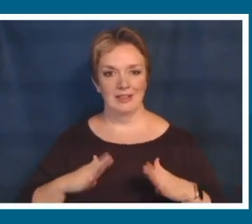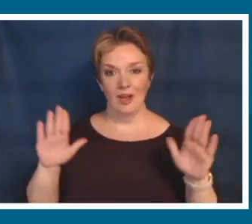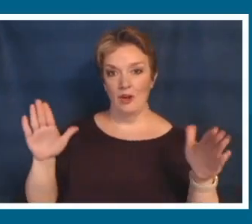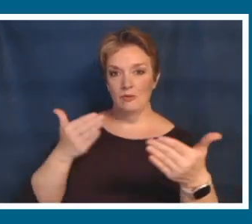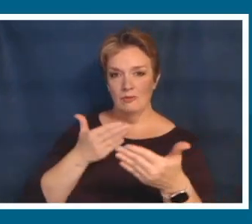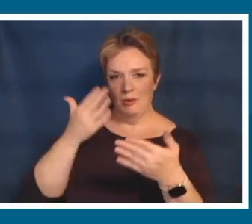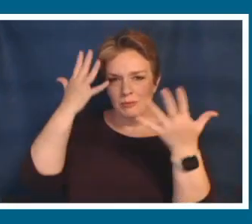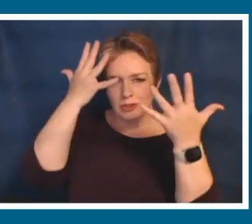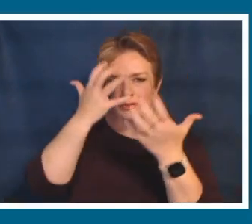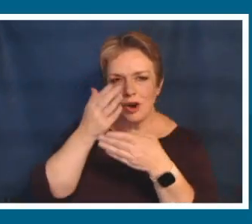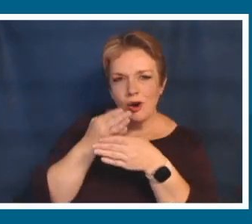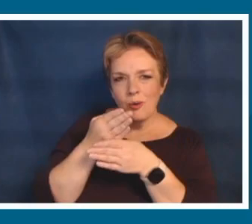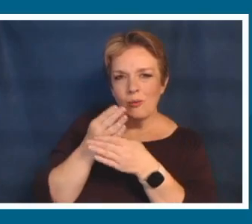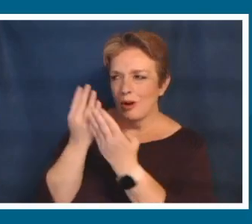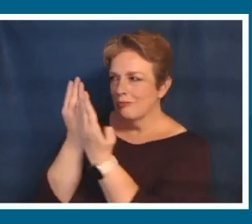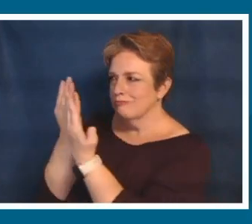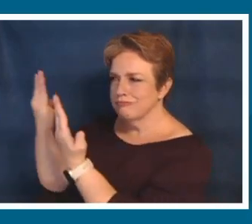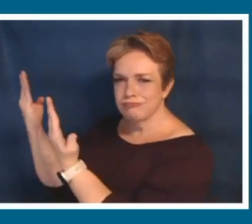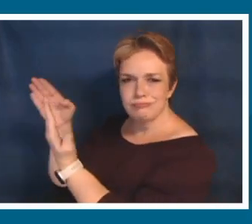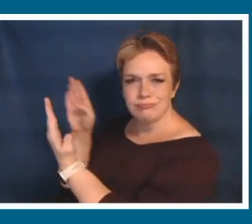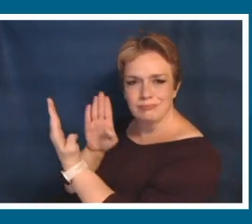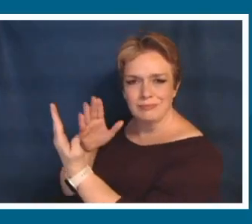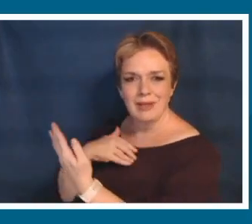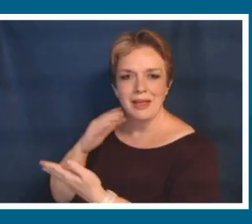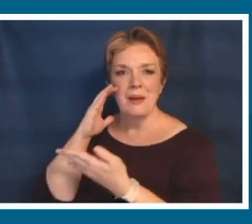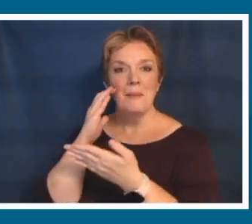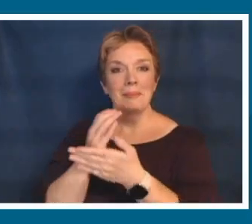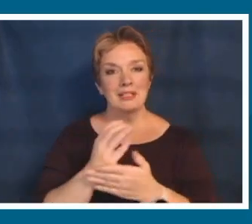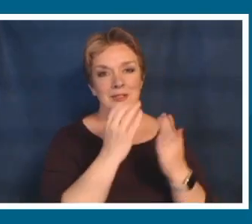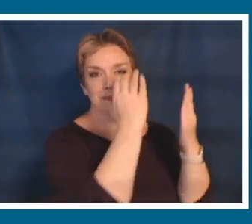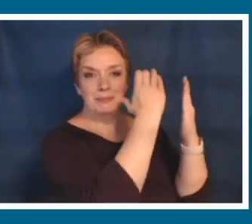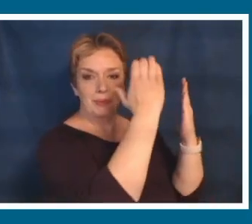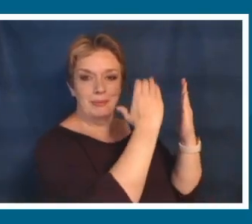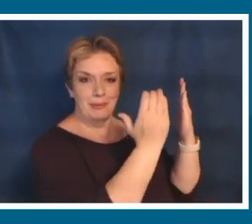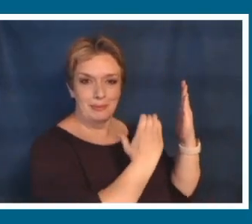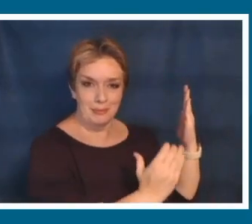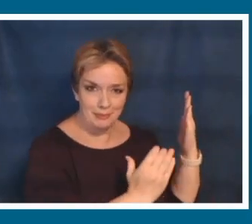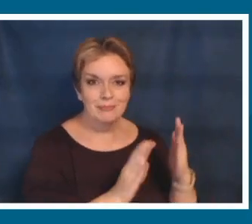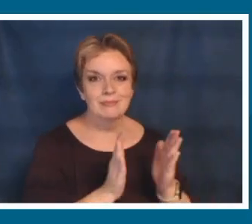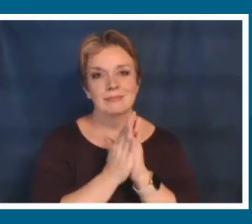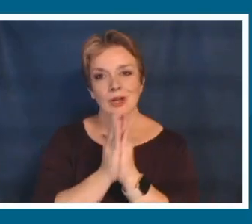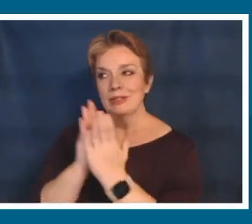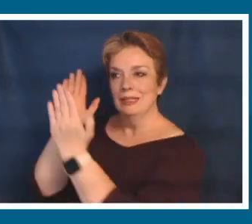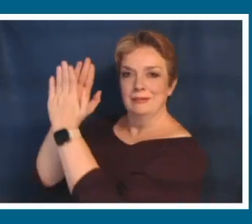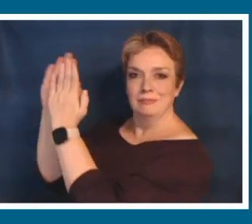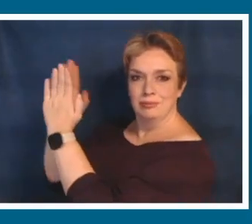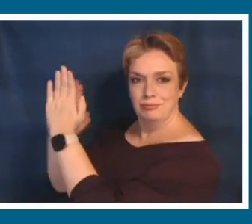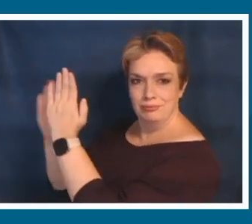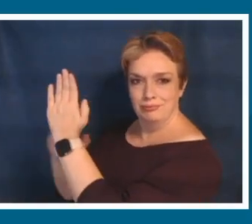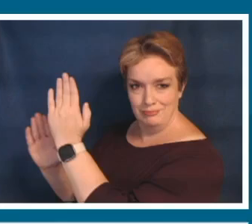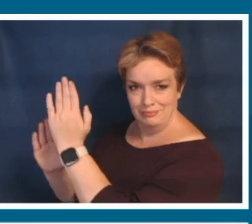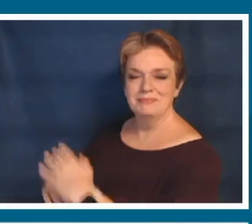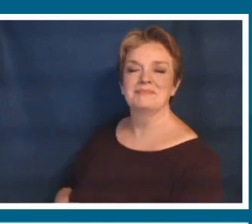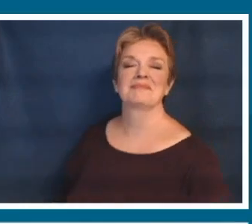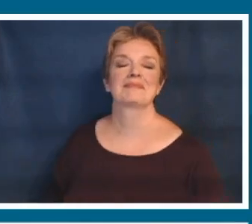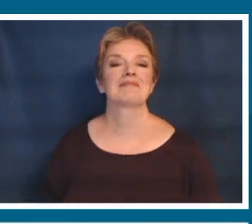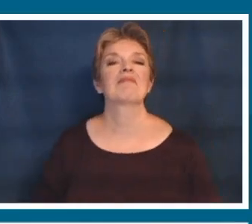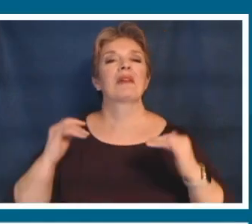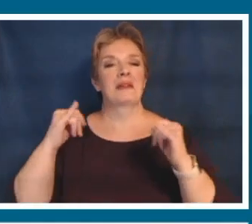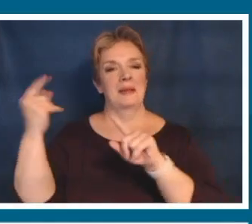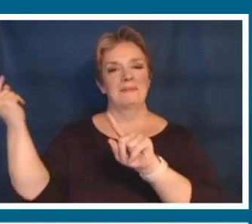wood paneling and some pictures and on the walls and books. But then we can go back to the screen about